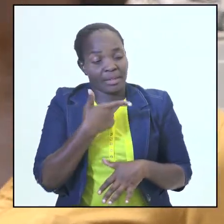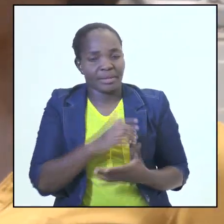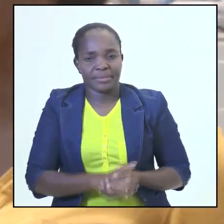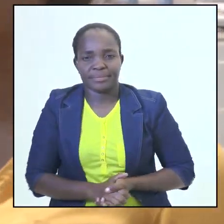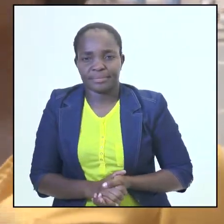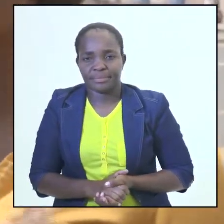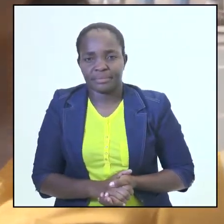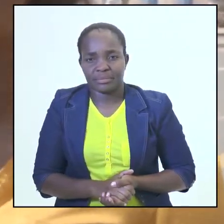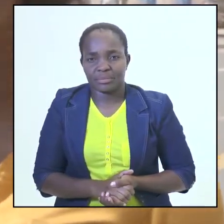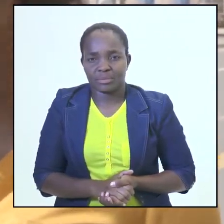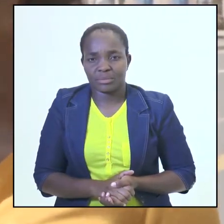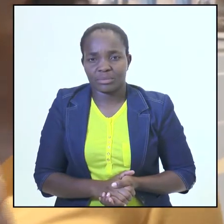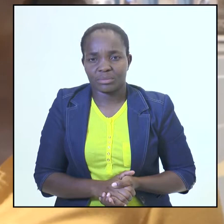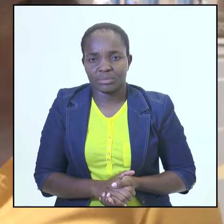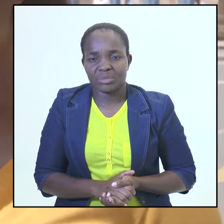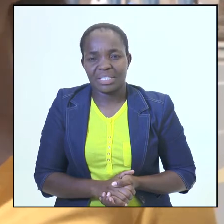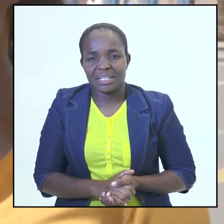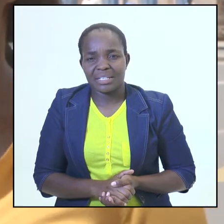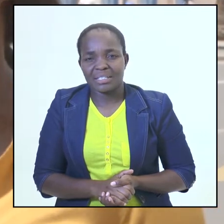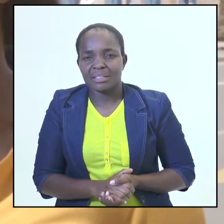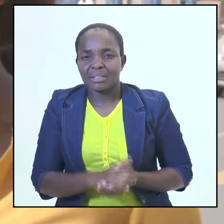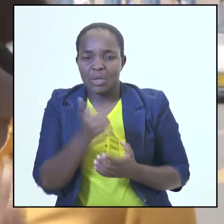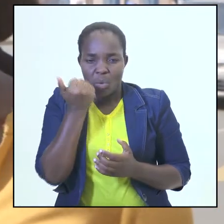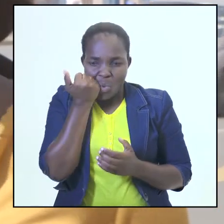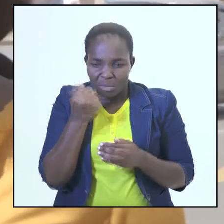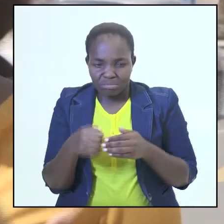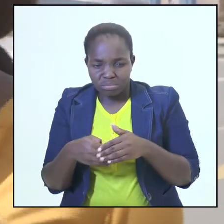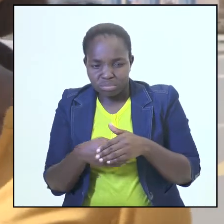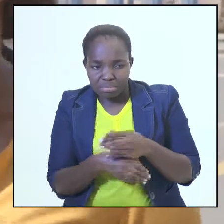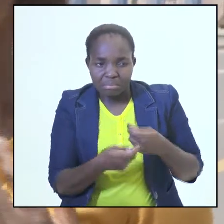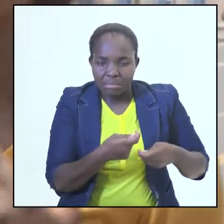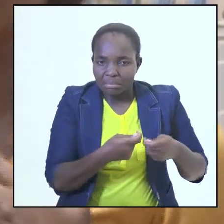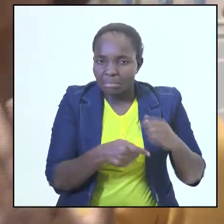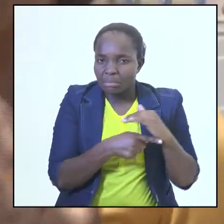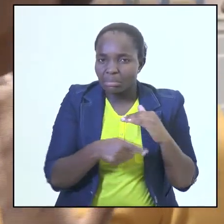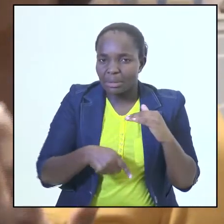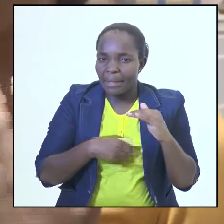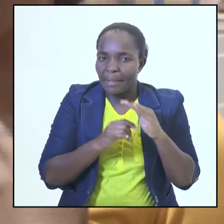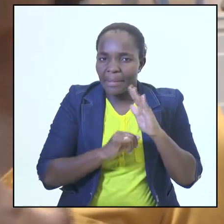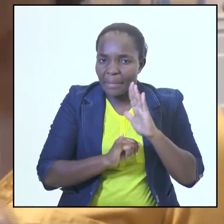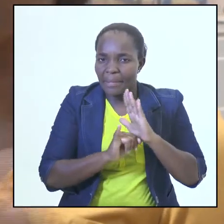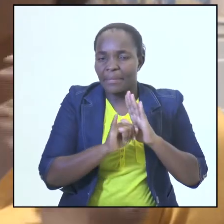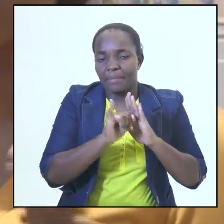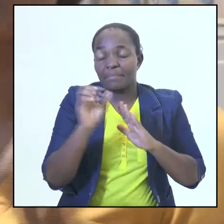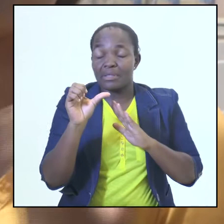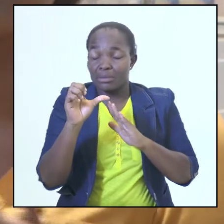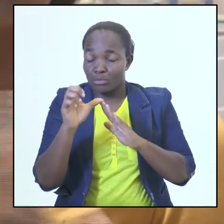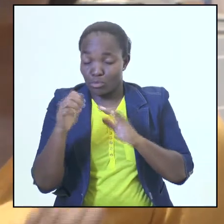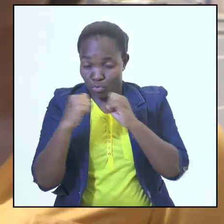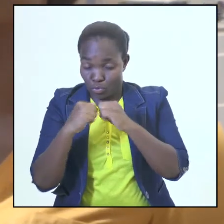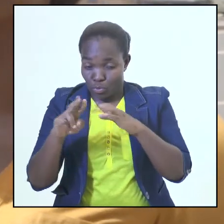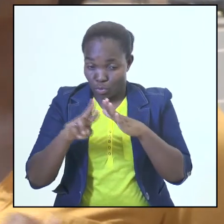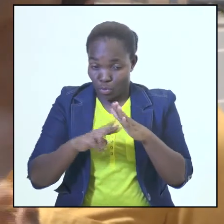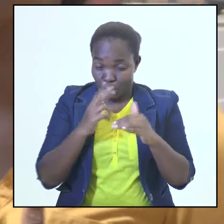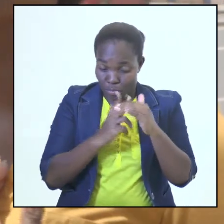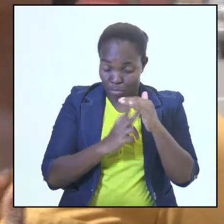Illegal immigration, smuggling, drug trafficking into the country may increase as some people come into the country as tourists with hidden